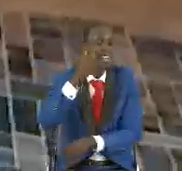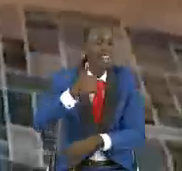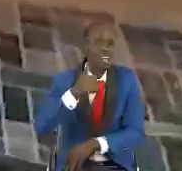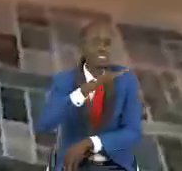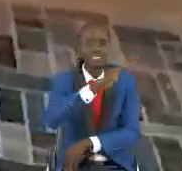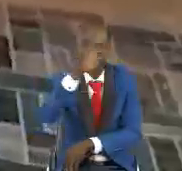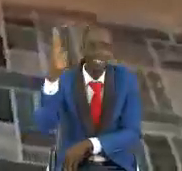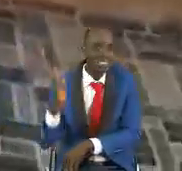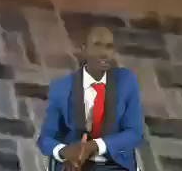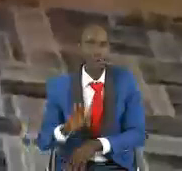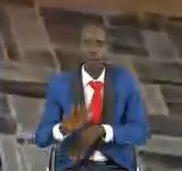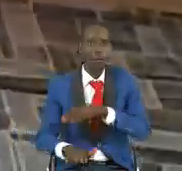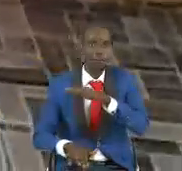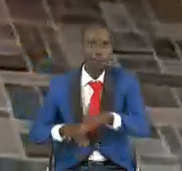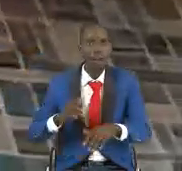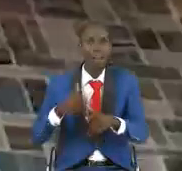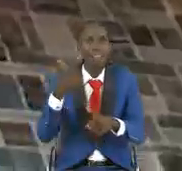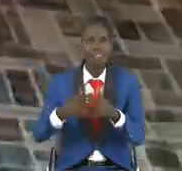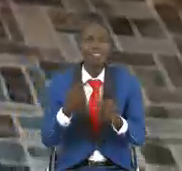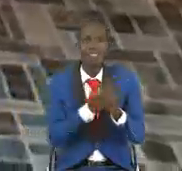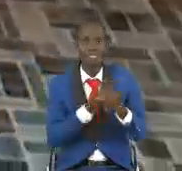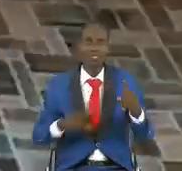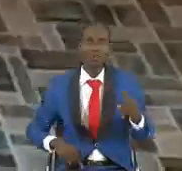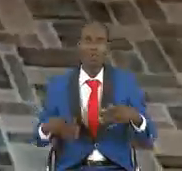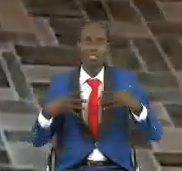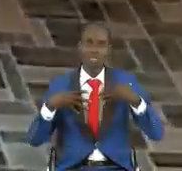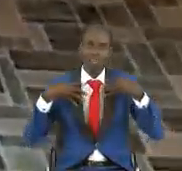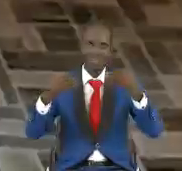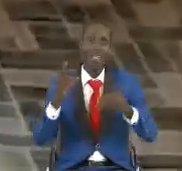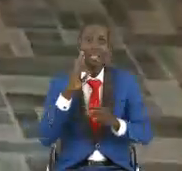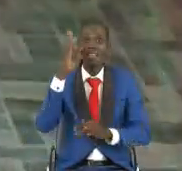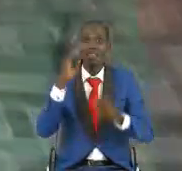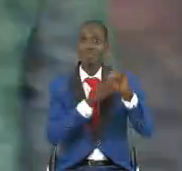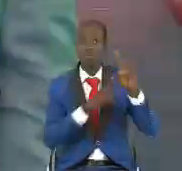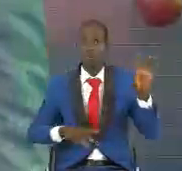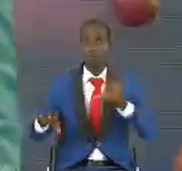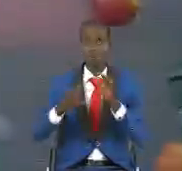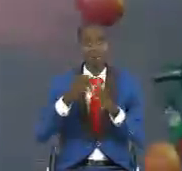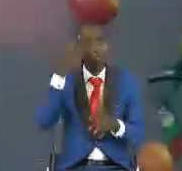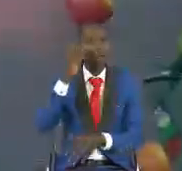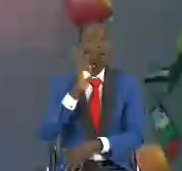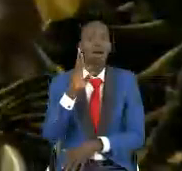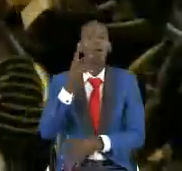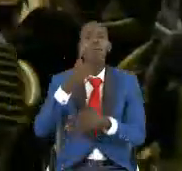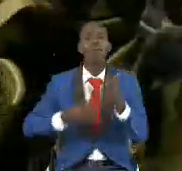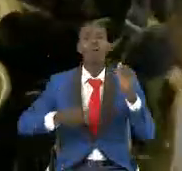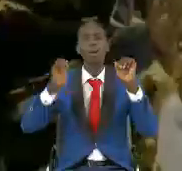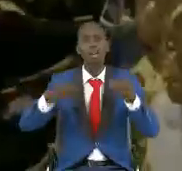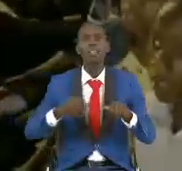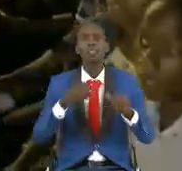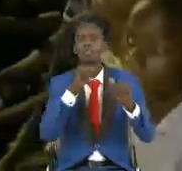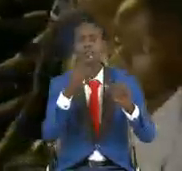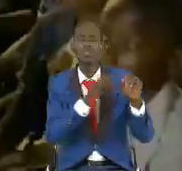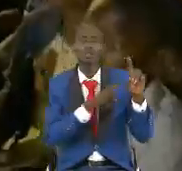and then the Lord did it. If the Lord did that for her, what cannot the Lord do for you tonight? Your